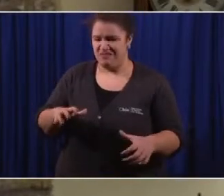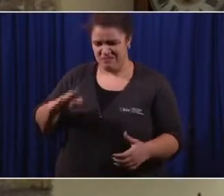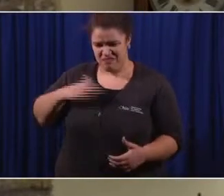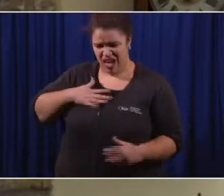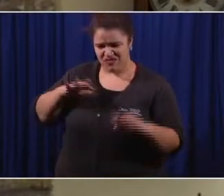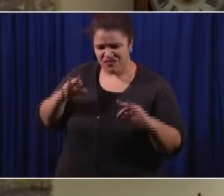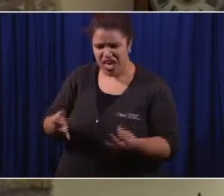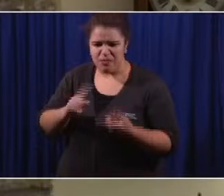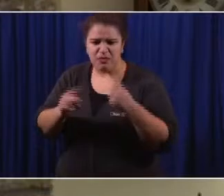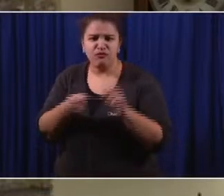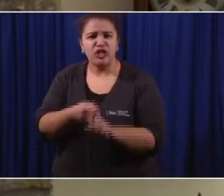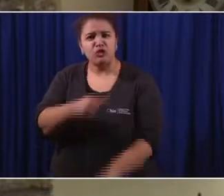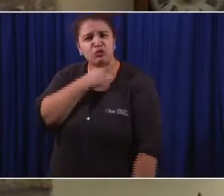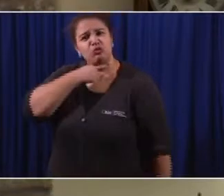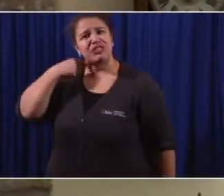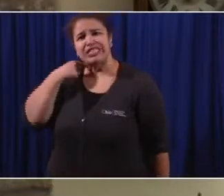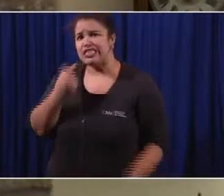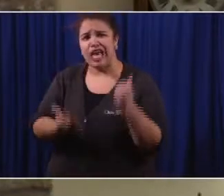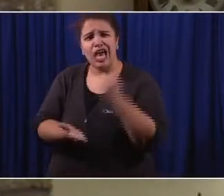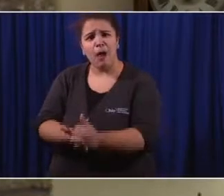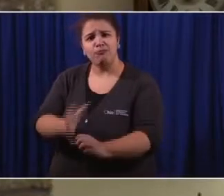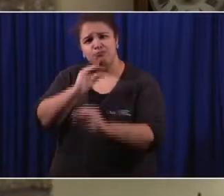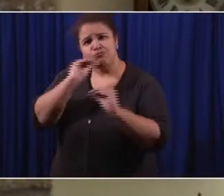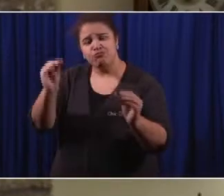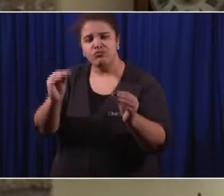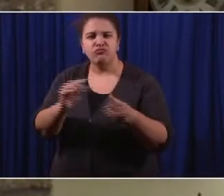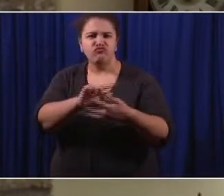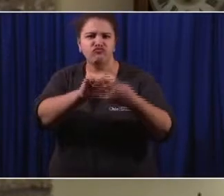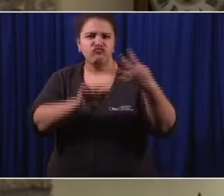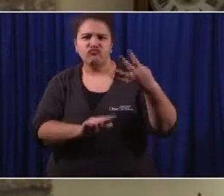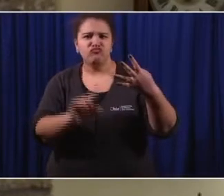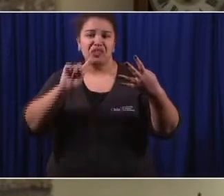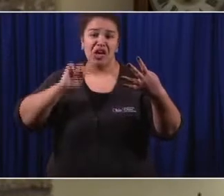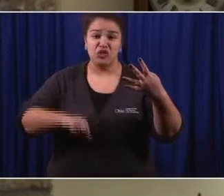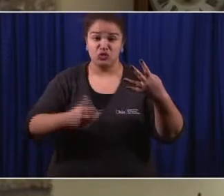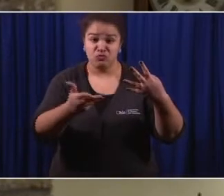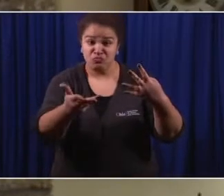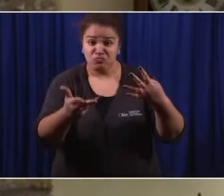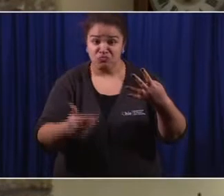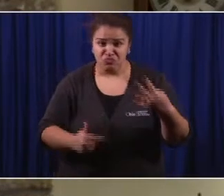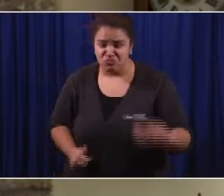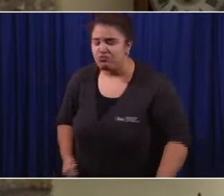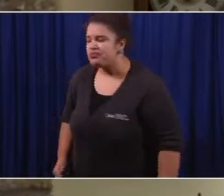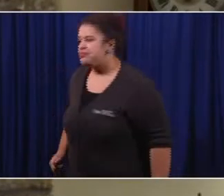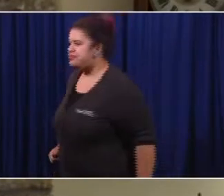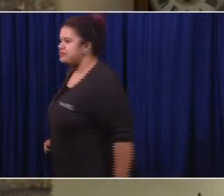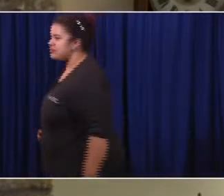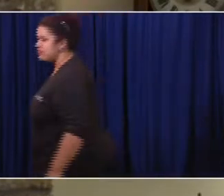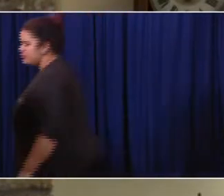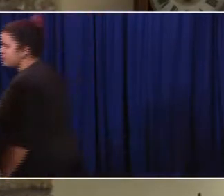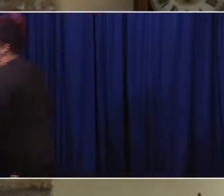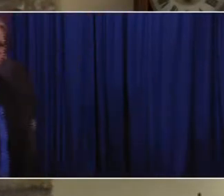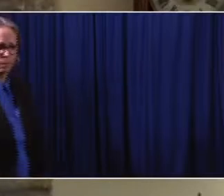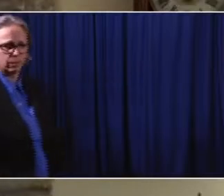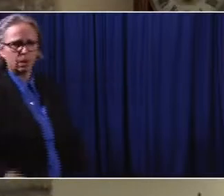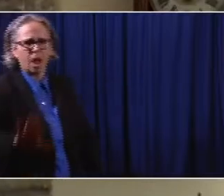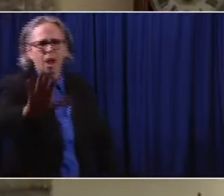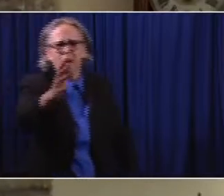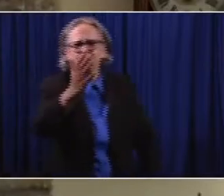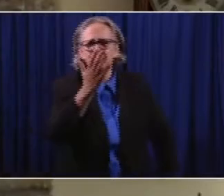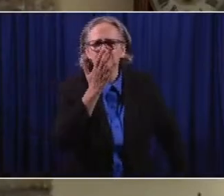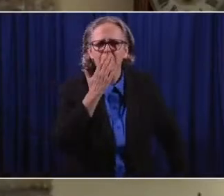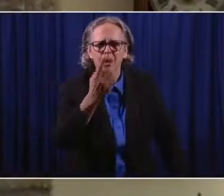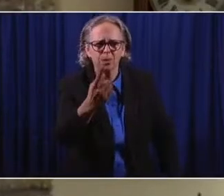relatives? Well, thank you for the question. I will have an answer on Thursday. Let me get a full report instead of just shooting from the hip